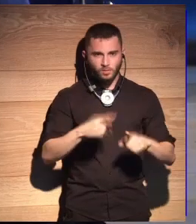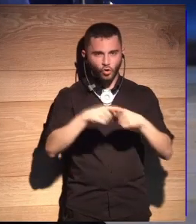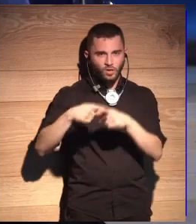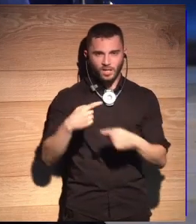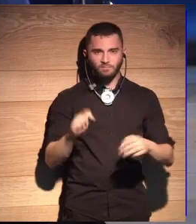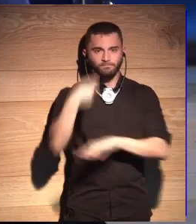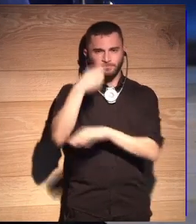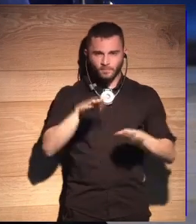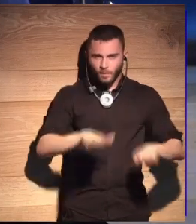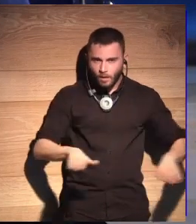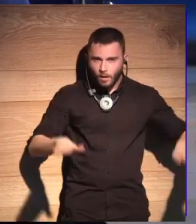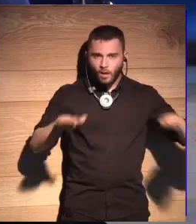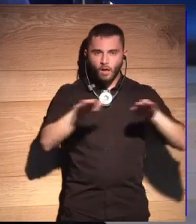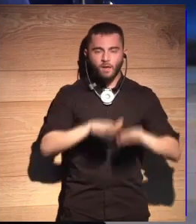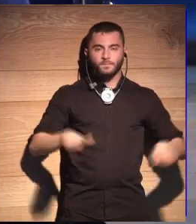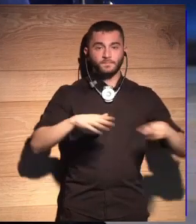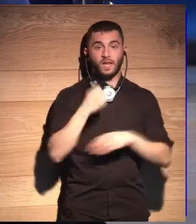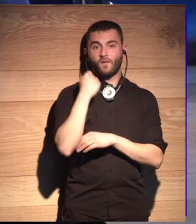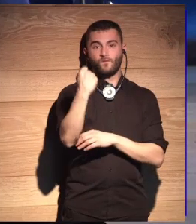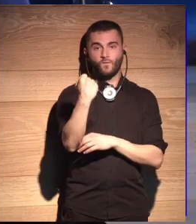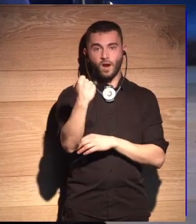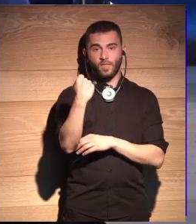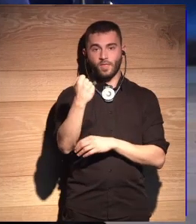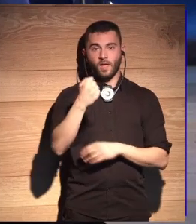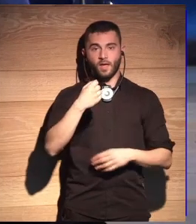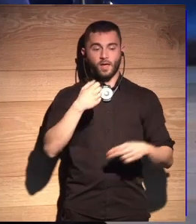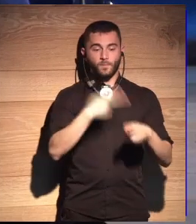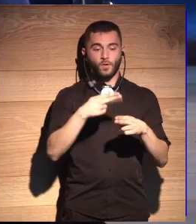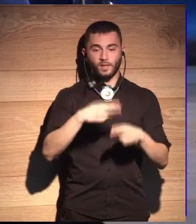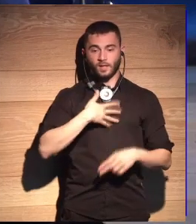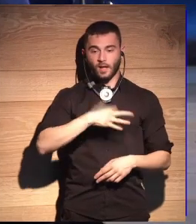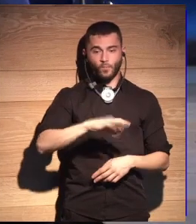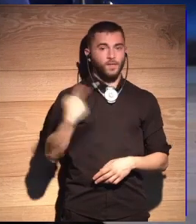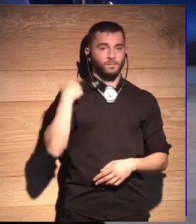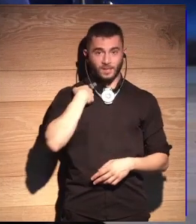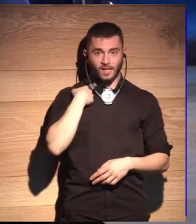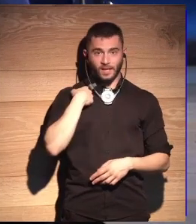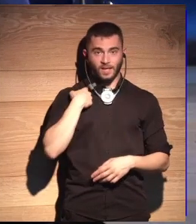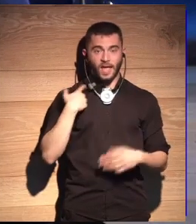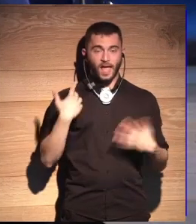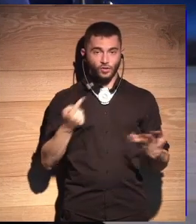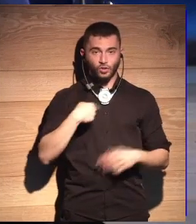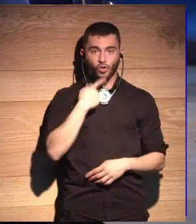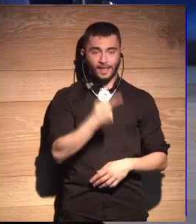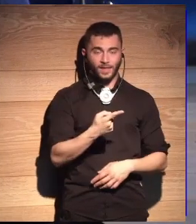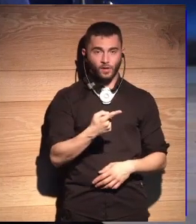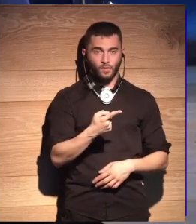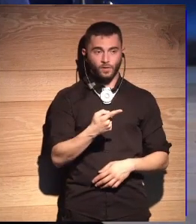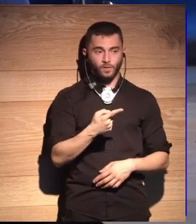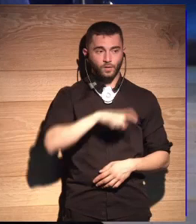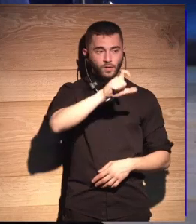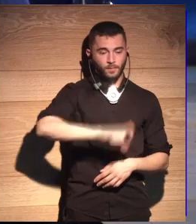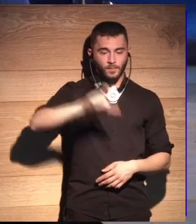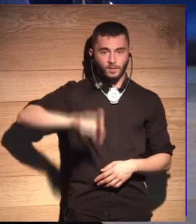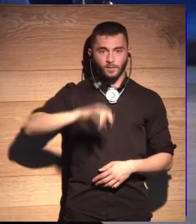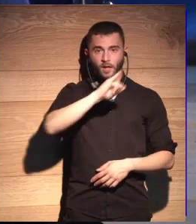force of political possibility. And in a way, I think that what I'm saying about the likes of Zuckerberg and Bezos and these sorts